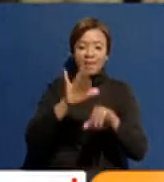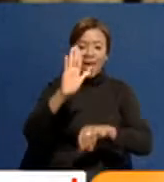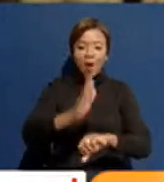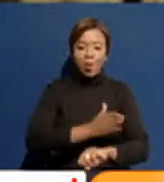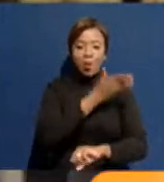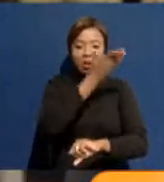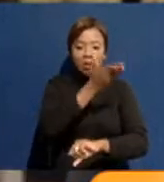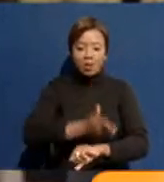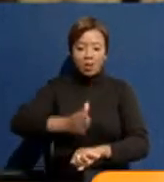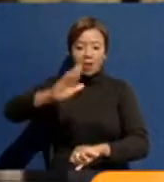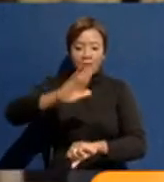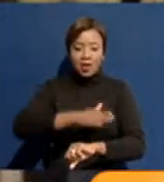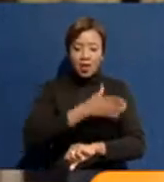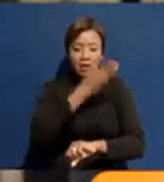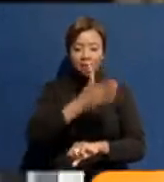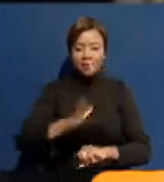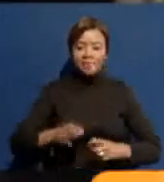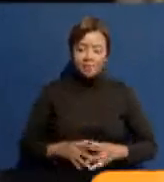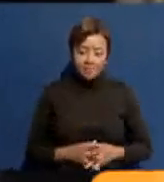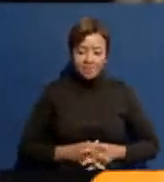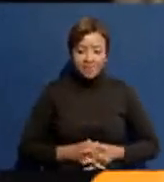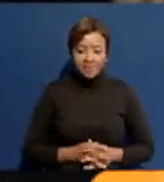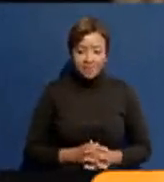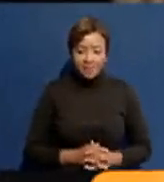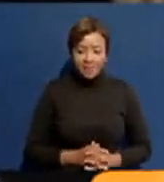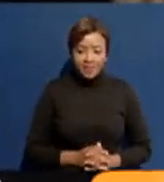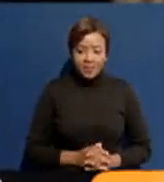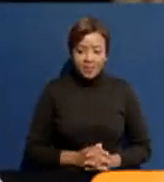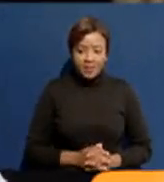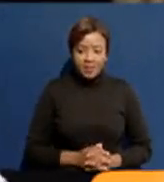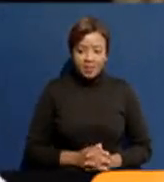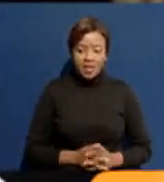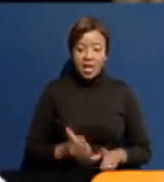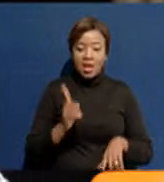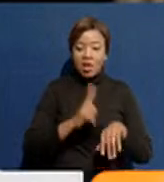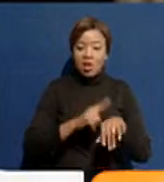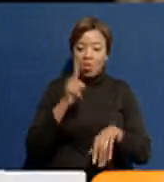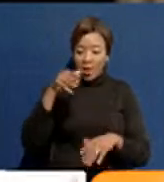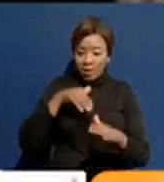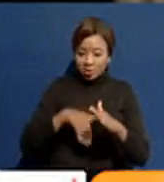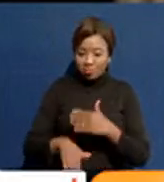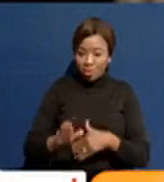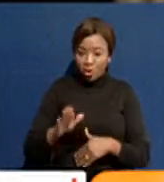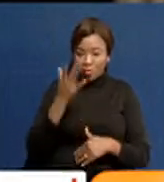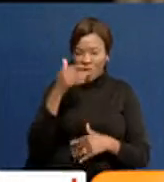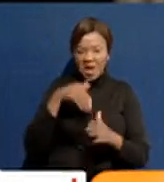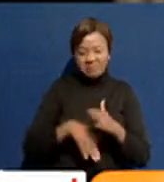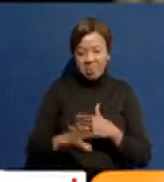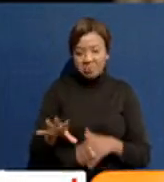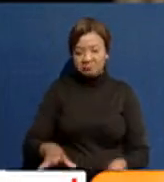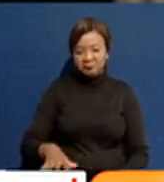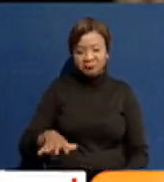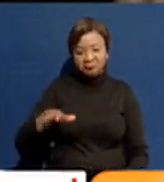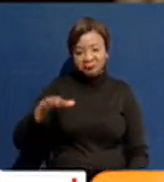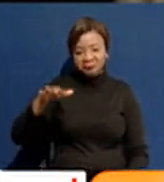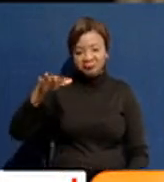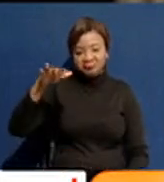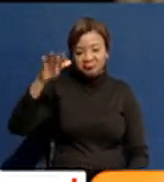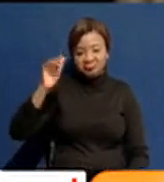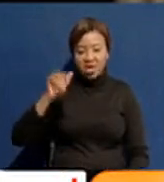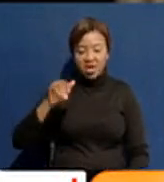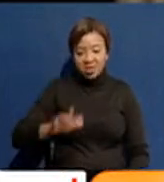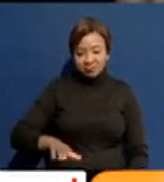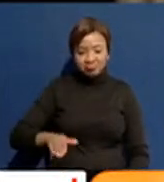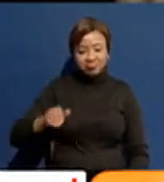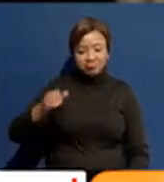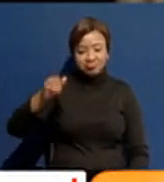hapa Ngodhe kama ni mwanakwaya. During his childhood, because he grew up here, nothing